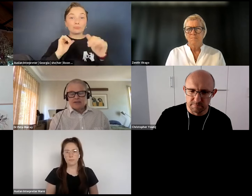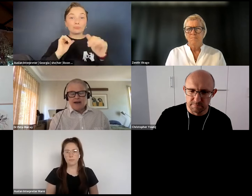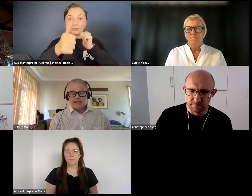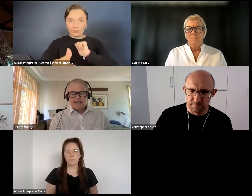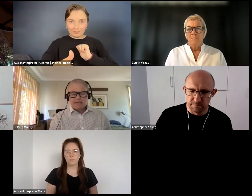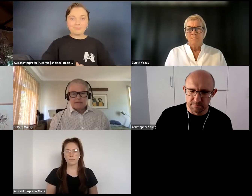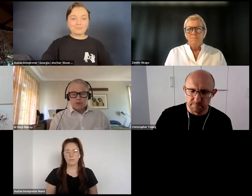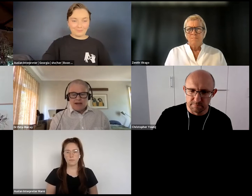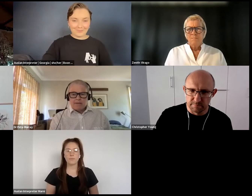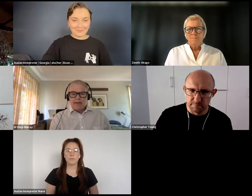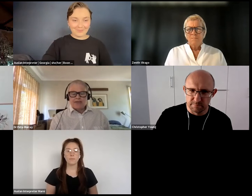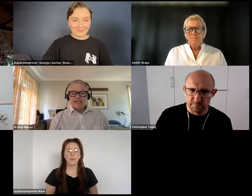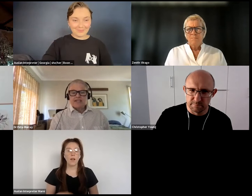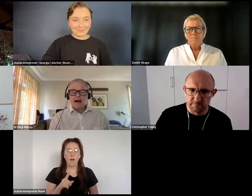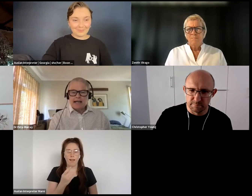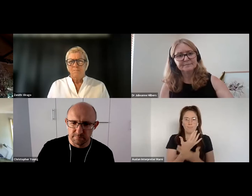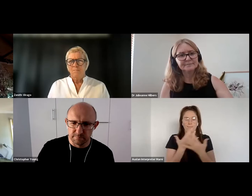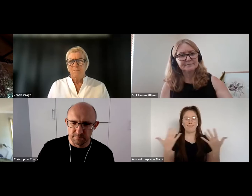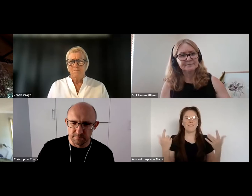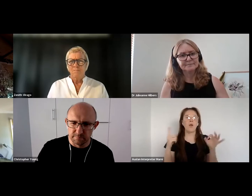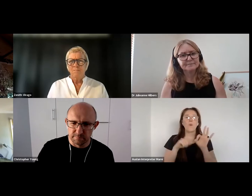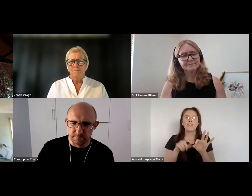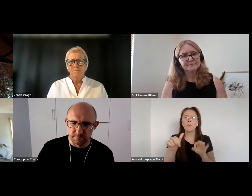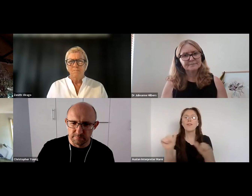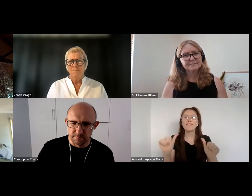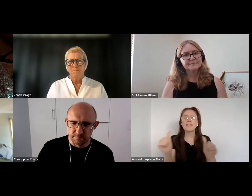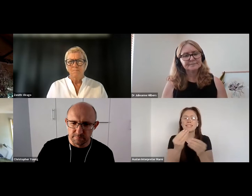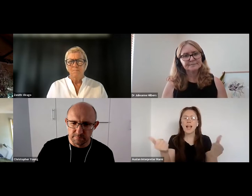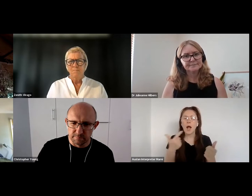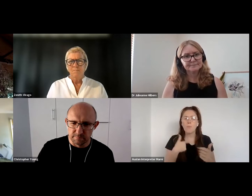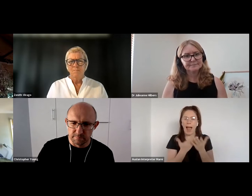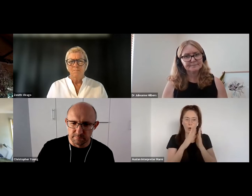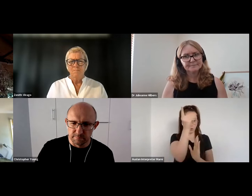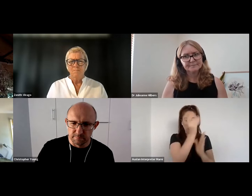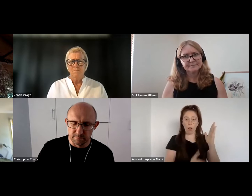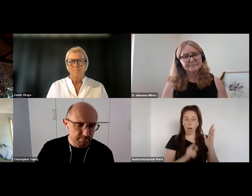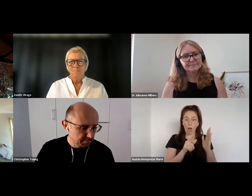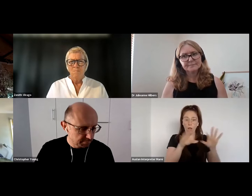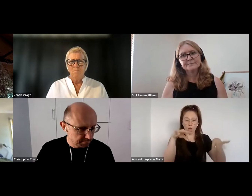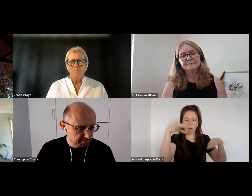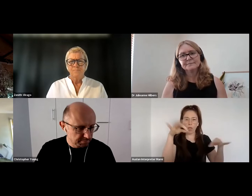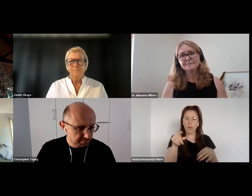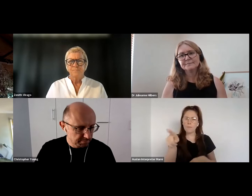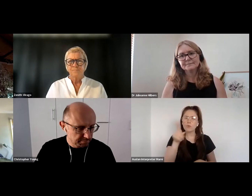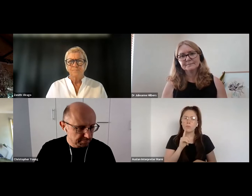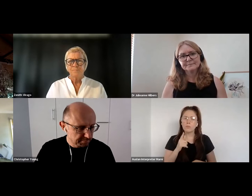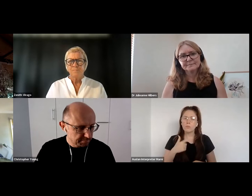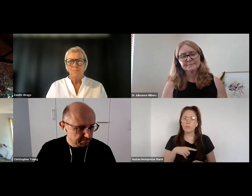questions, and you've answered some of them already about the design of the piece, because it looks like you set up to, you started with at least